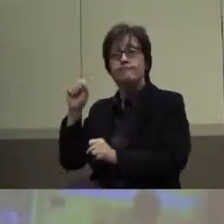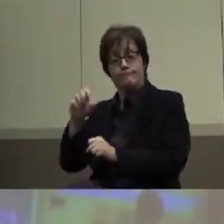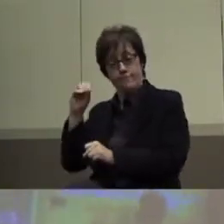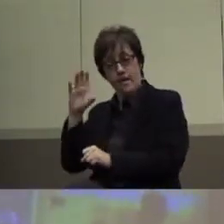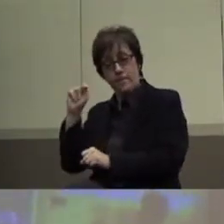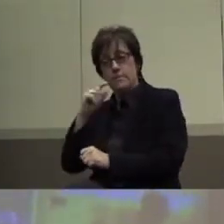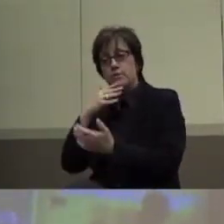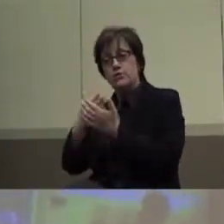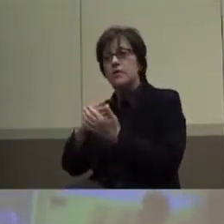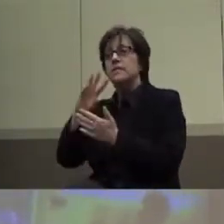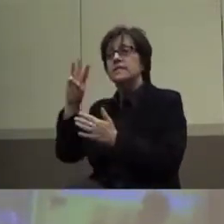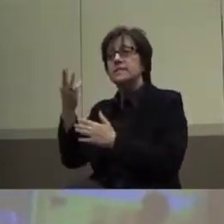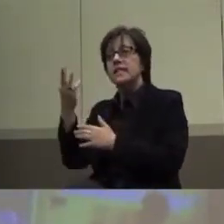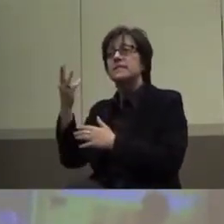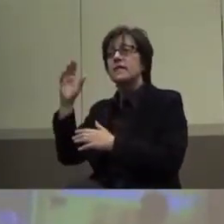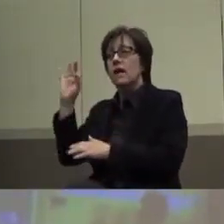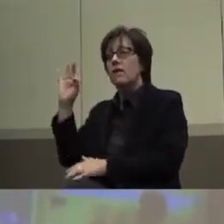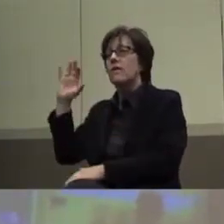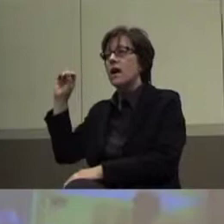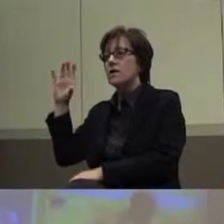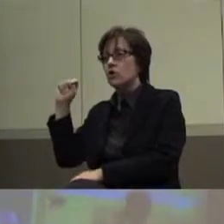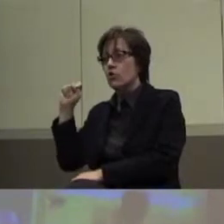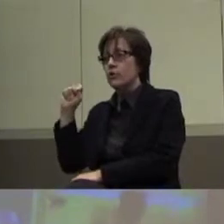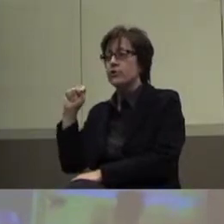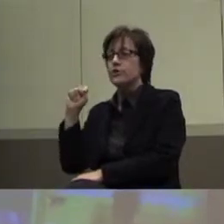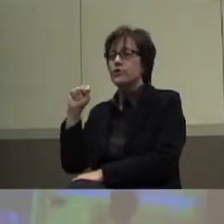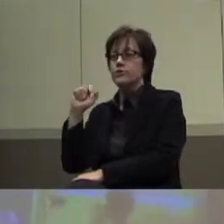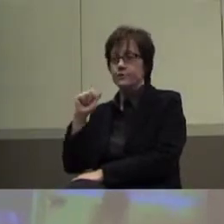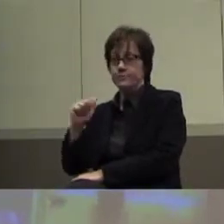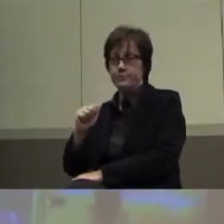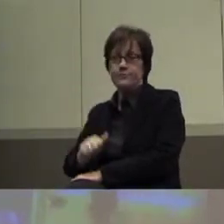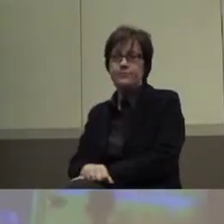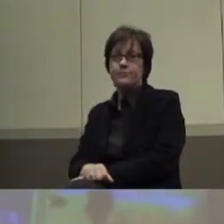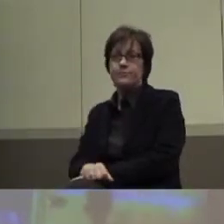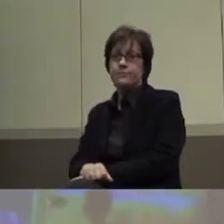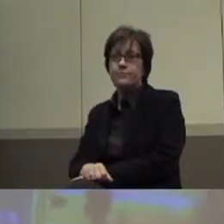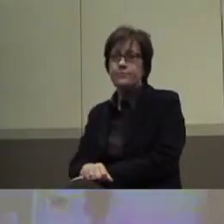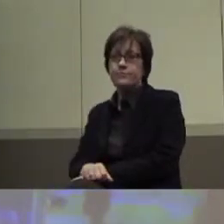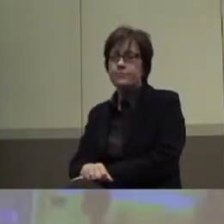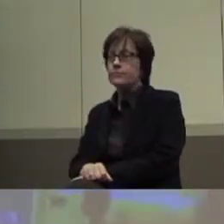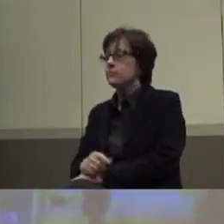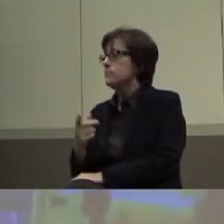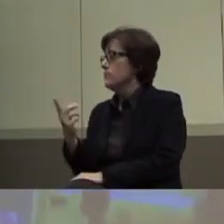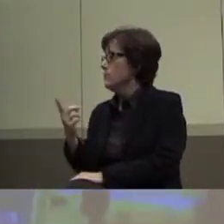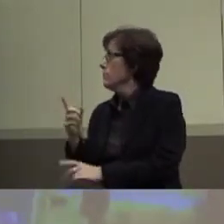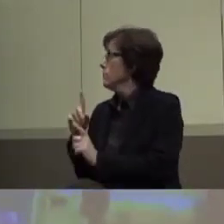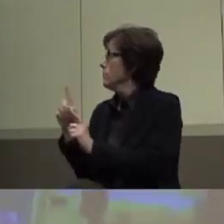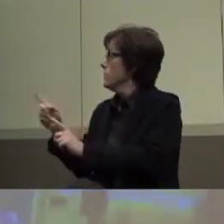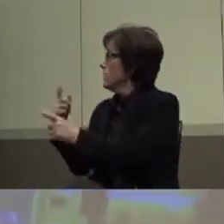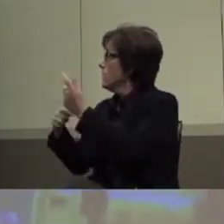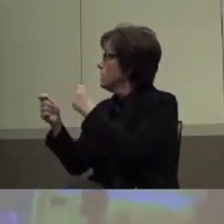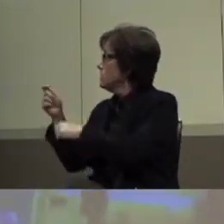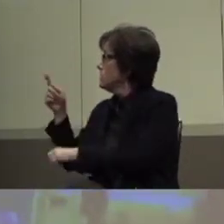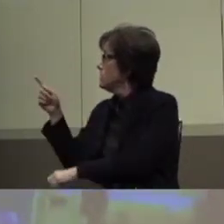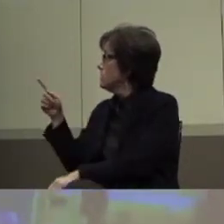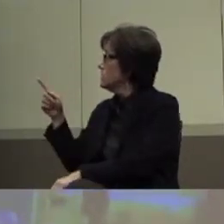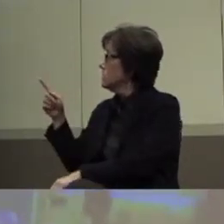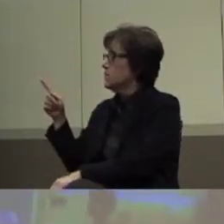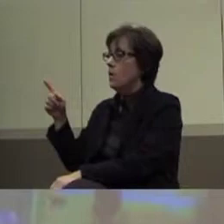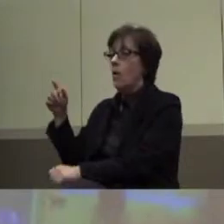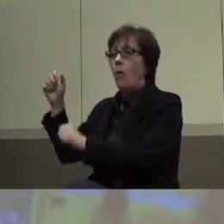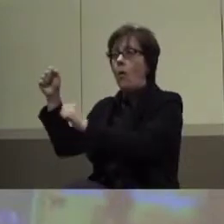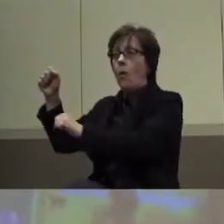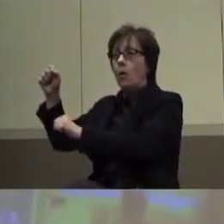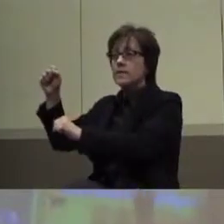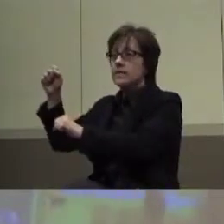wheel to 6. Now we turn the bottom wheel up with the 6 pointing to the arrow. Now leave October right there.